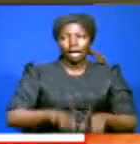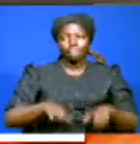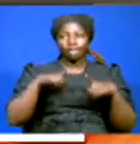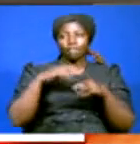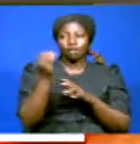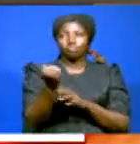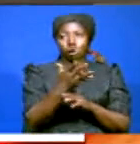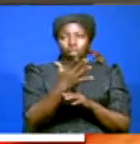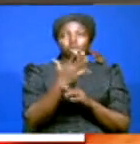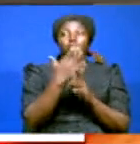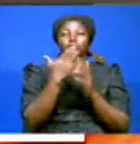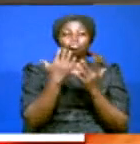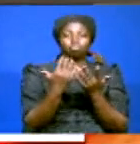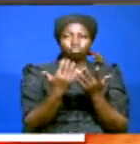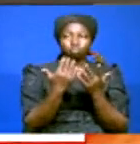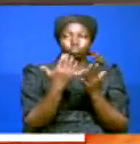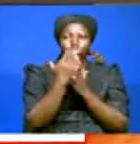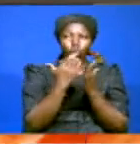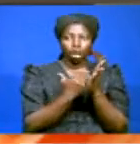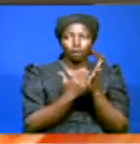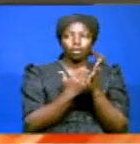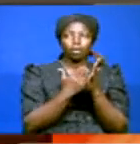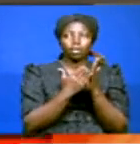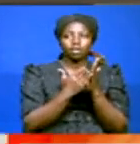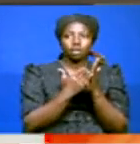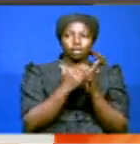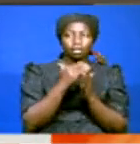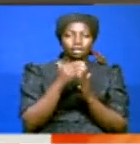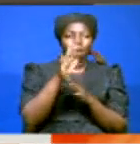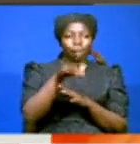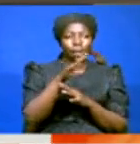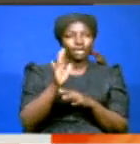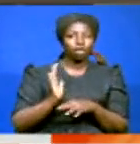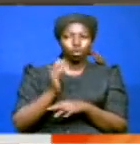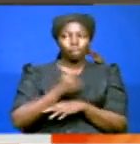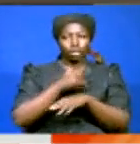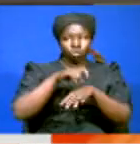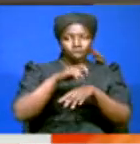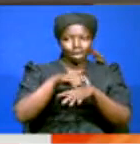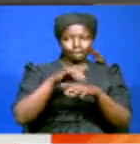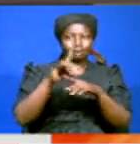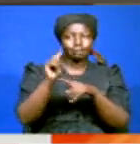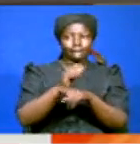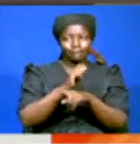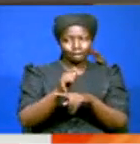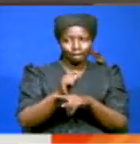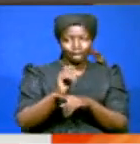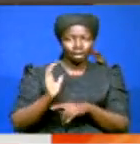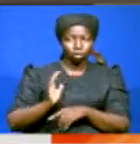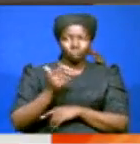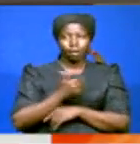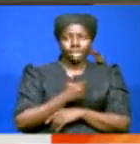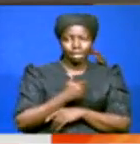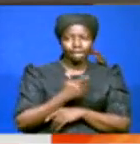sessions of parliamentary committees. Speaking during the induction meeting in Mombasa County, the committee argued